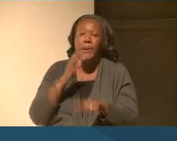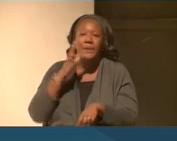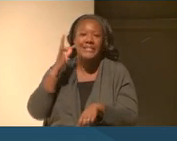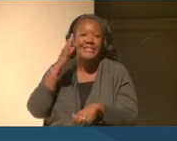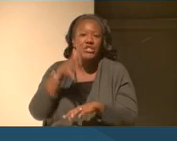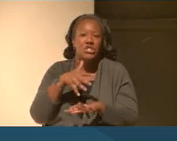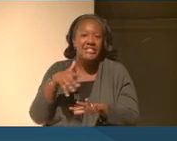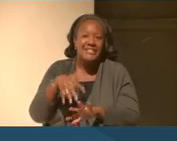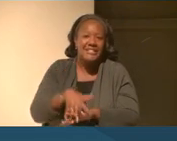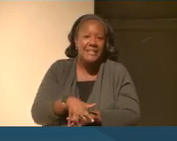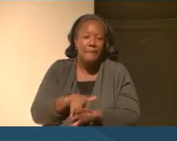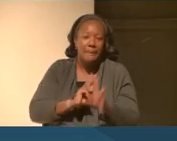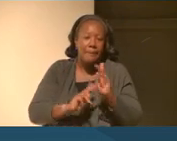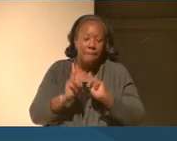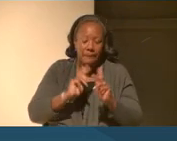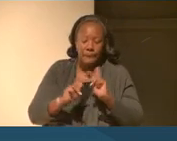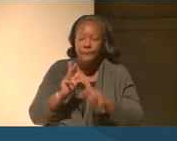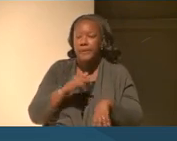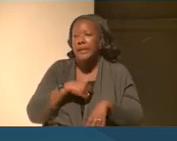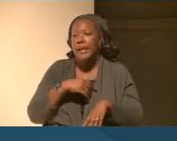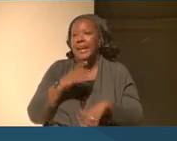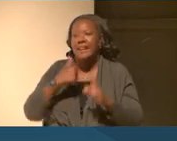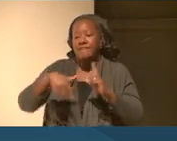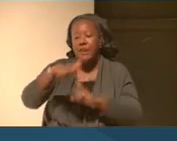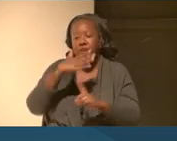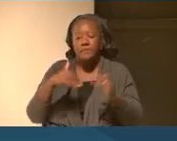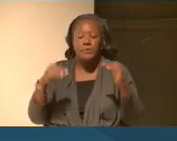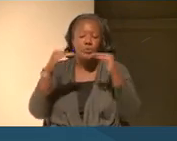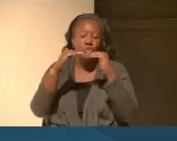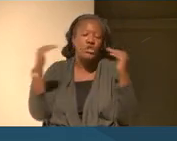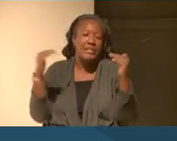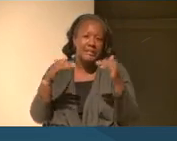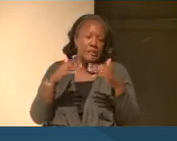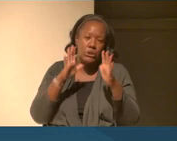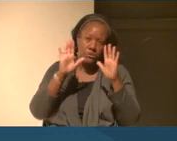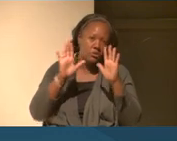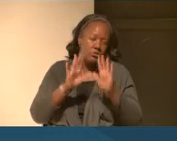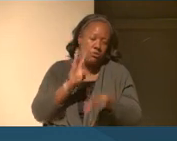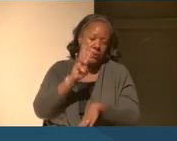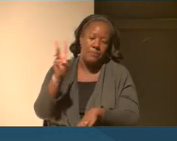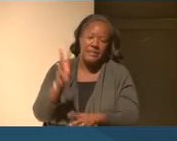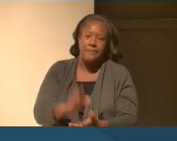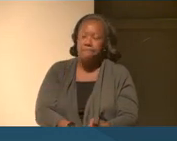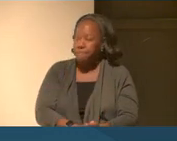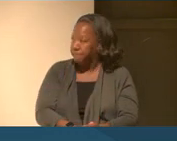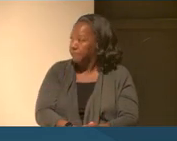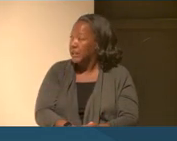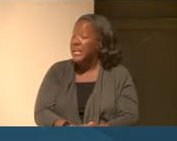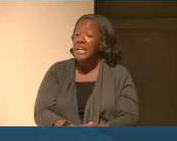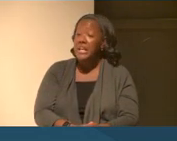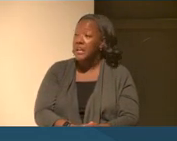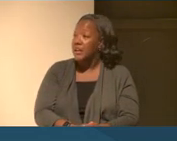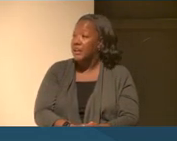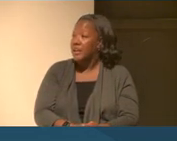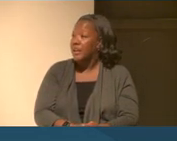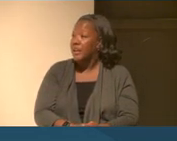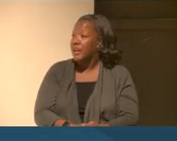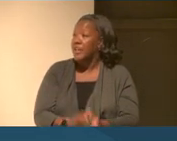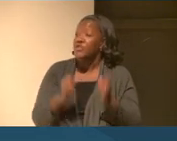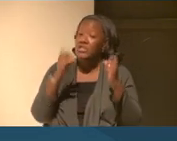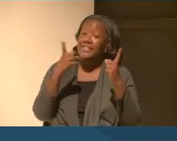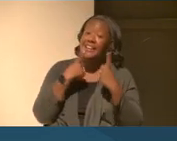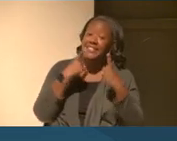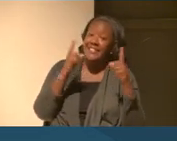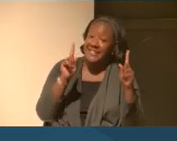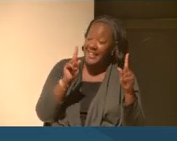environmental justice, in addition to sort of the biology side of conservation. You know, lots of success stories. The other thing about success